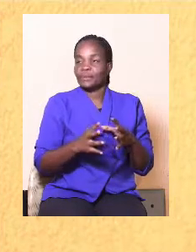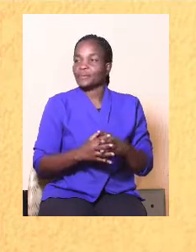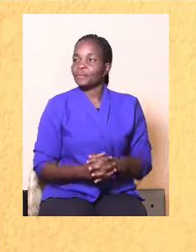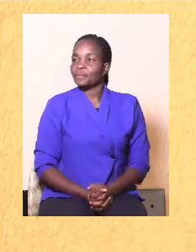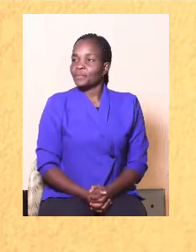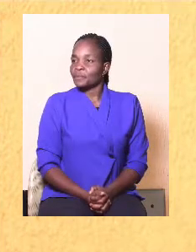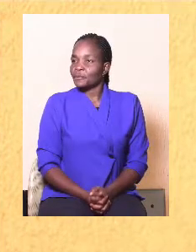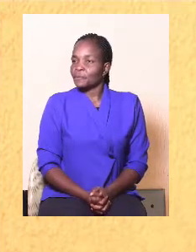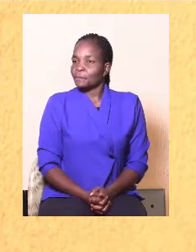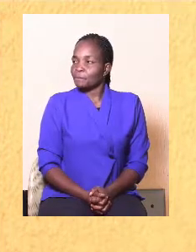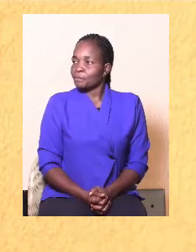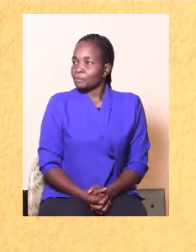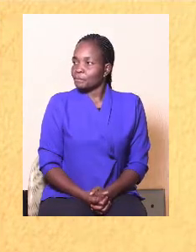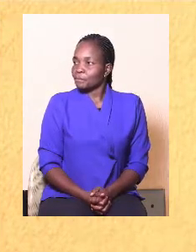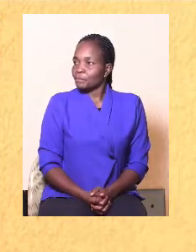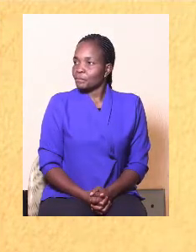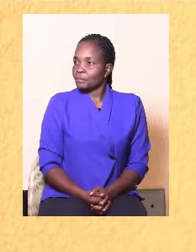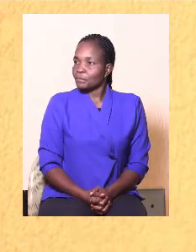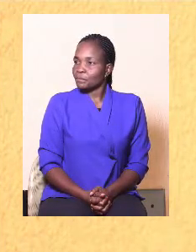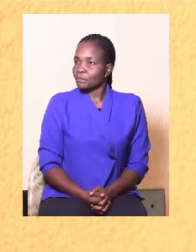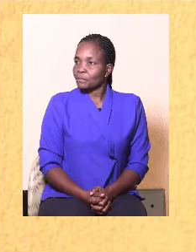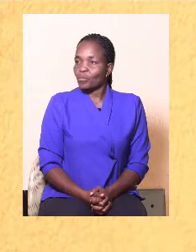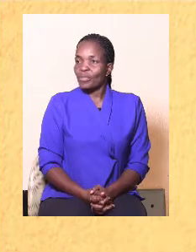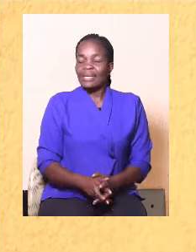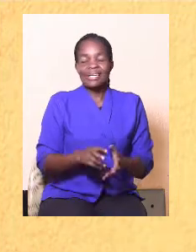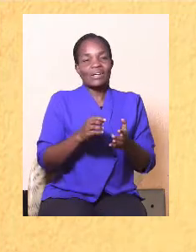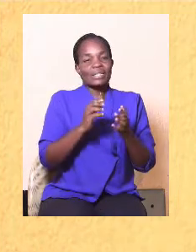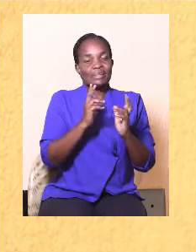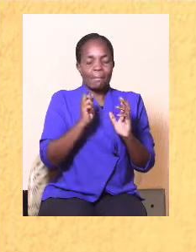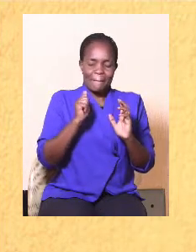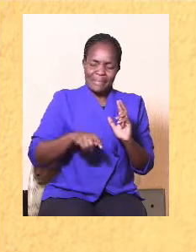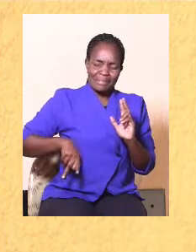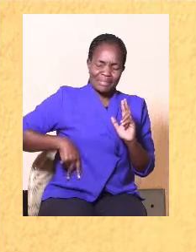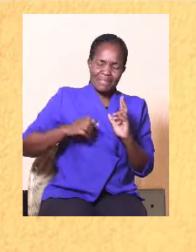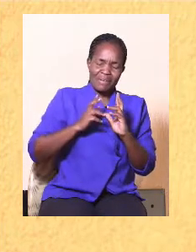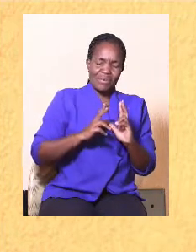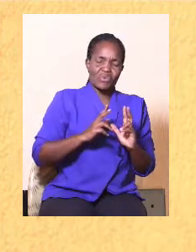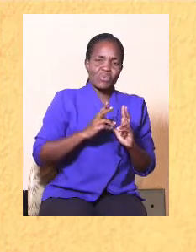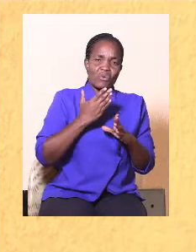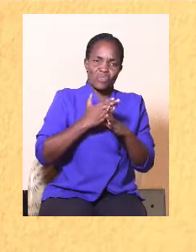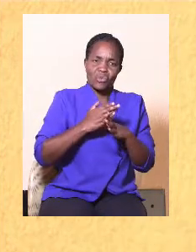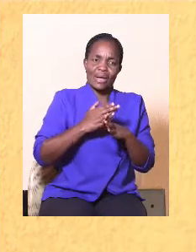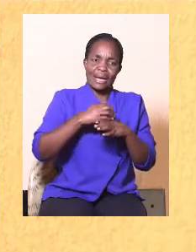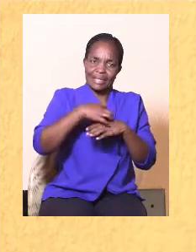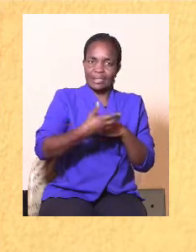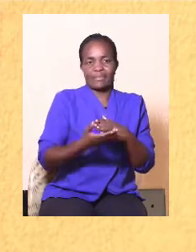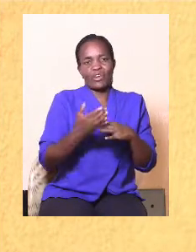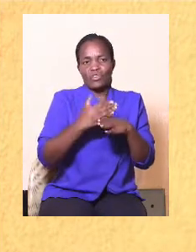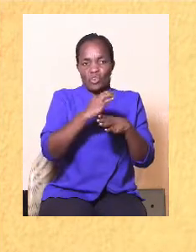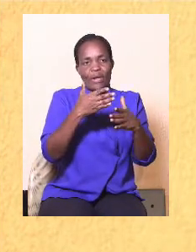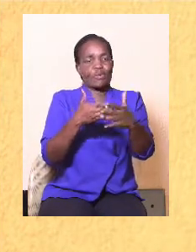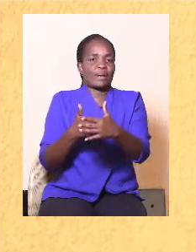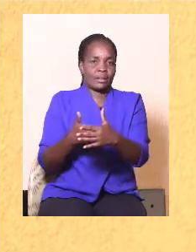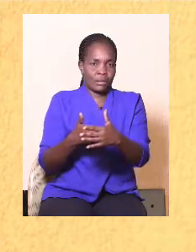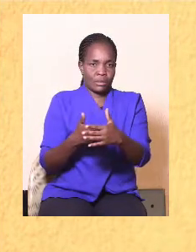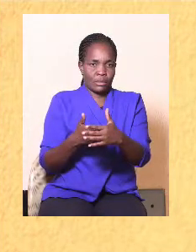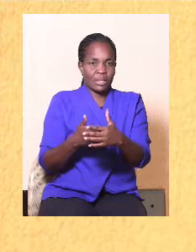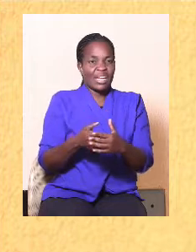intend to abuse this program. It's really meant for people who have lost their livelihoods, and therefore anybody who is going to